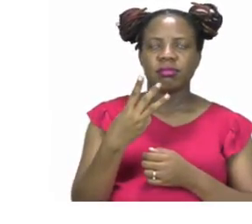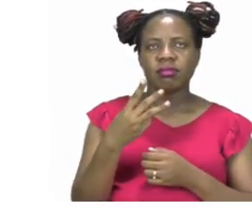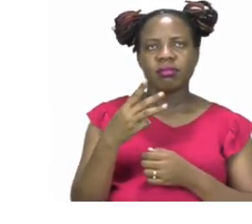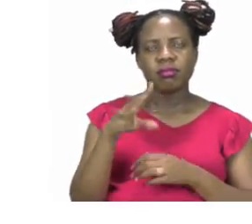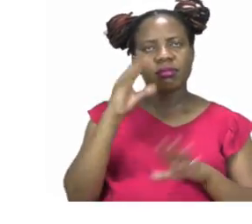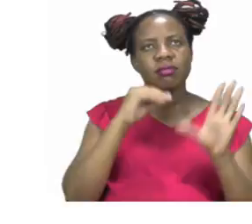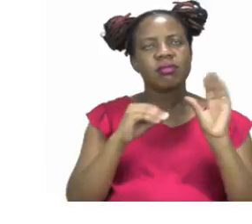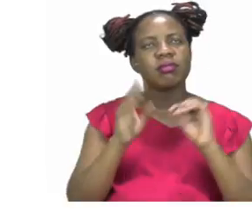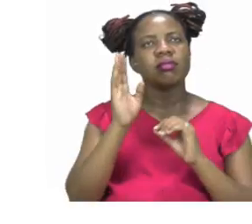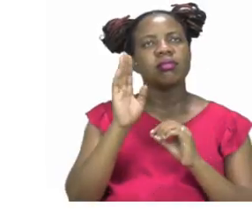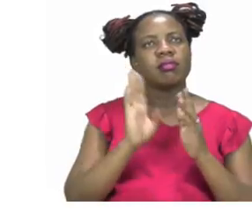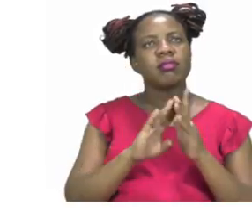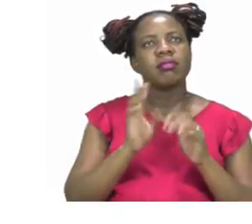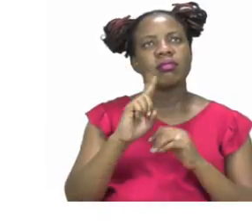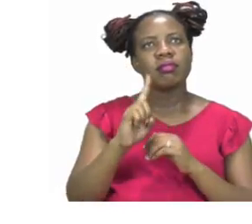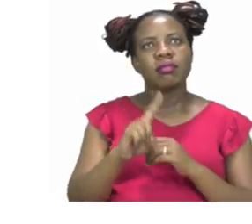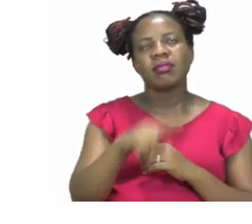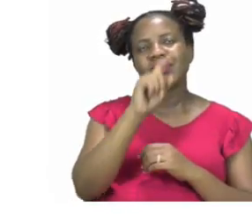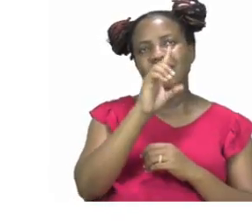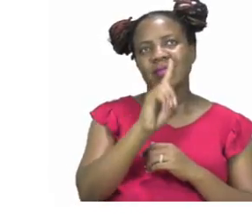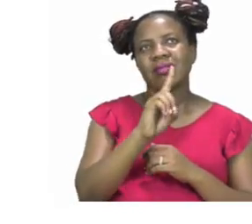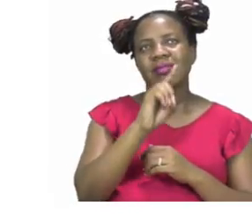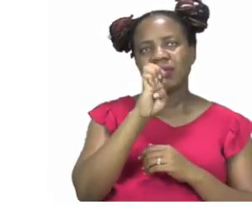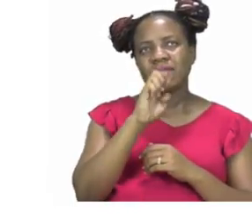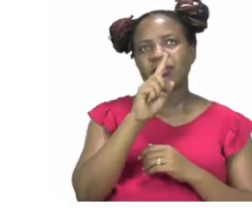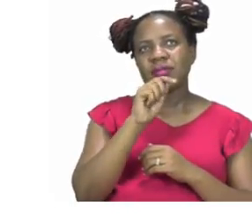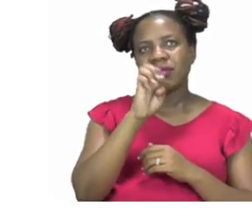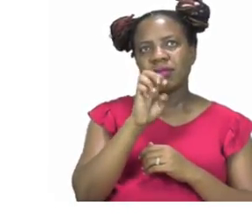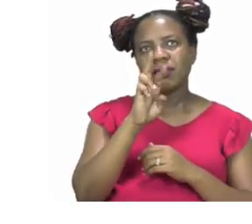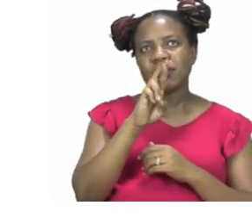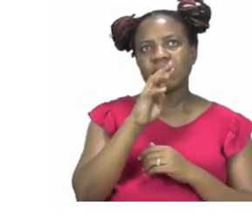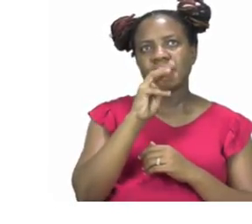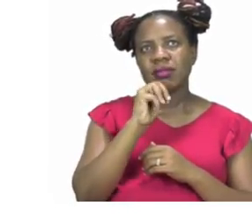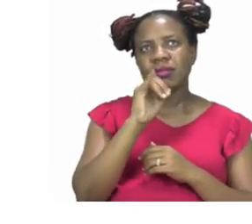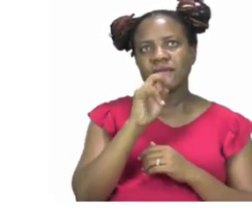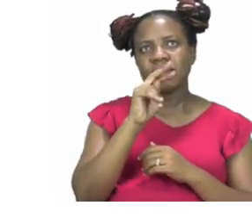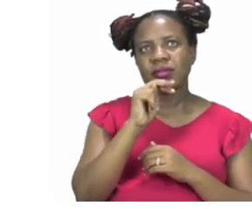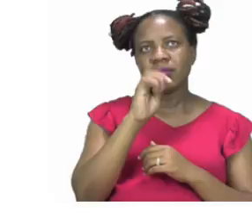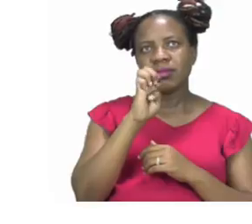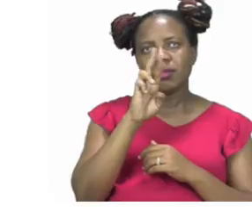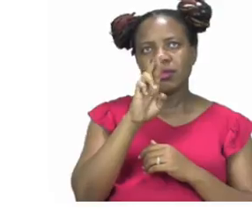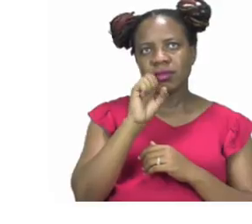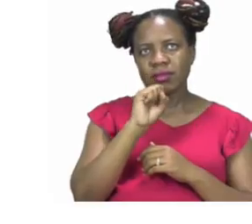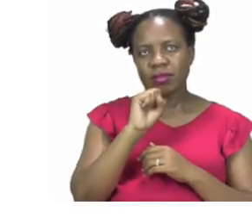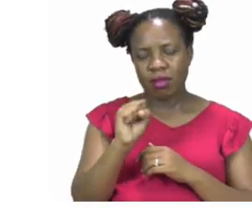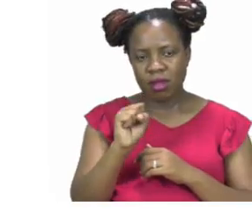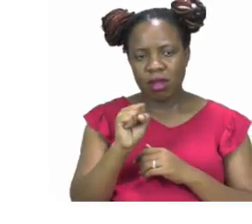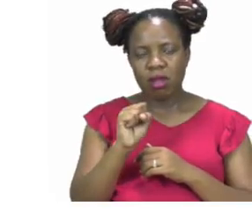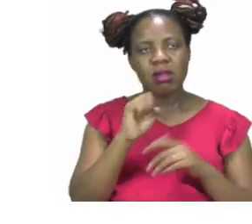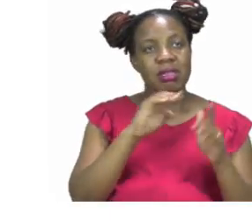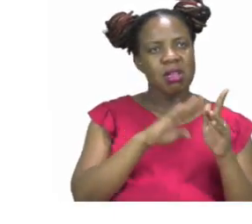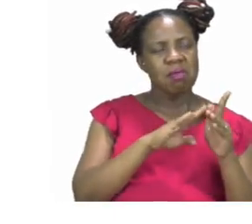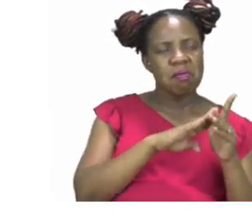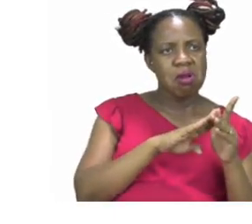do determiners. And today we are going to look at singular and plural verbs. Now in